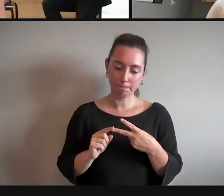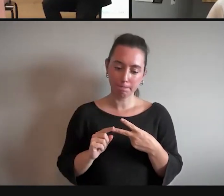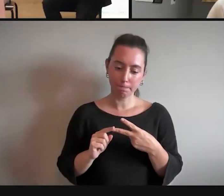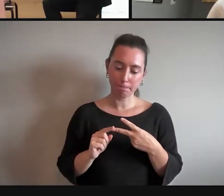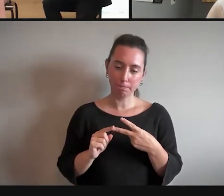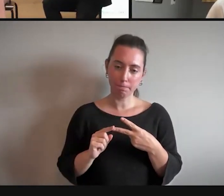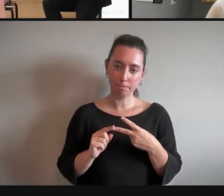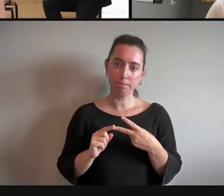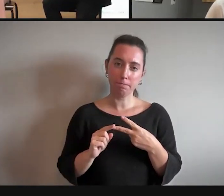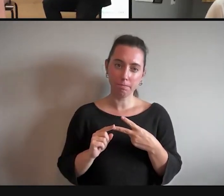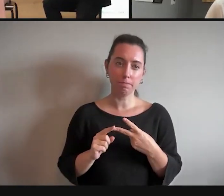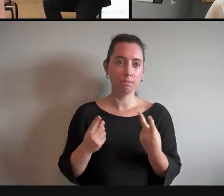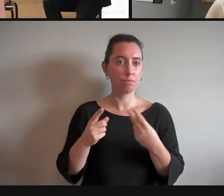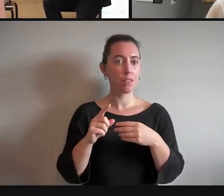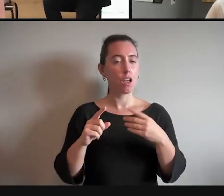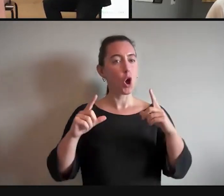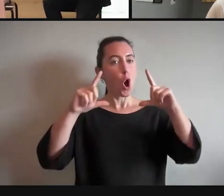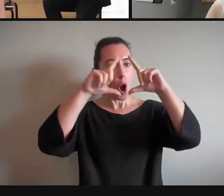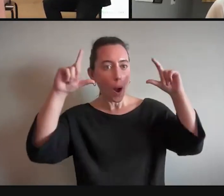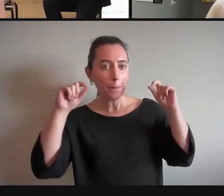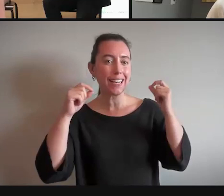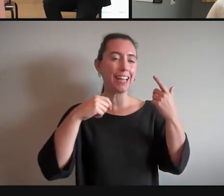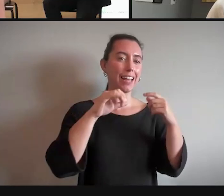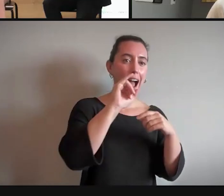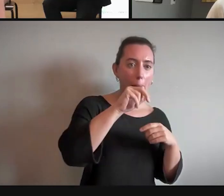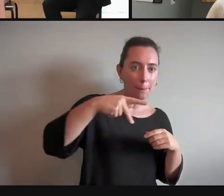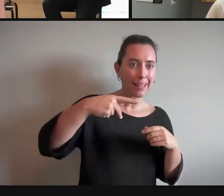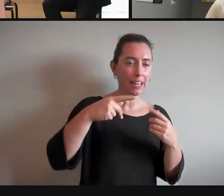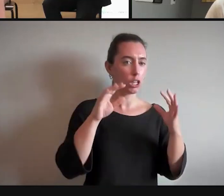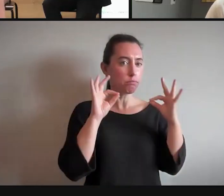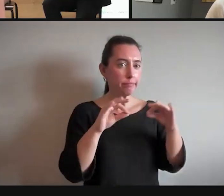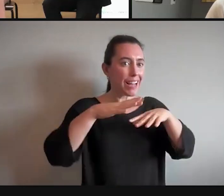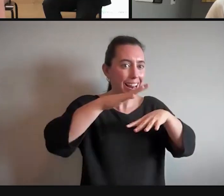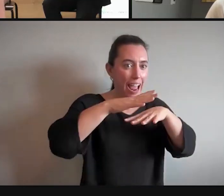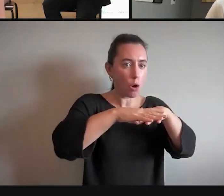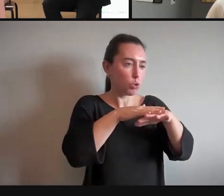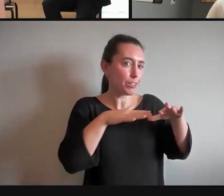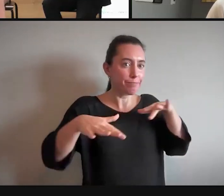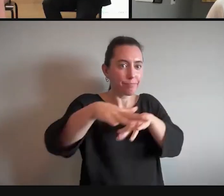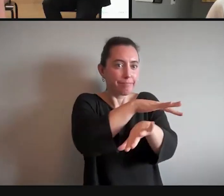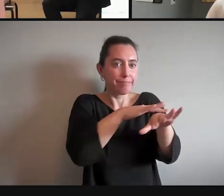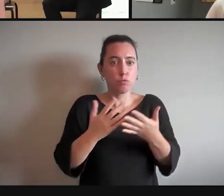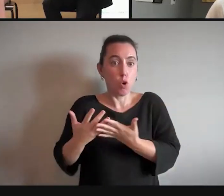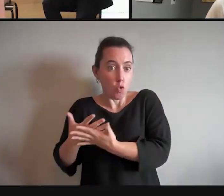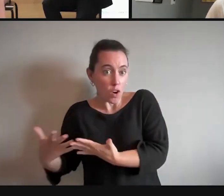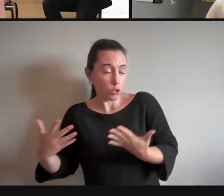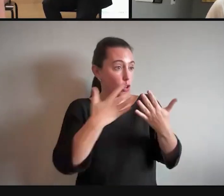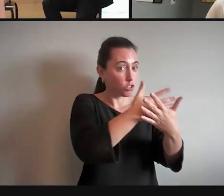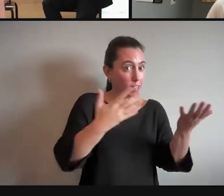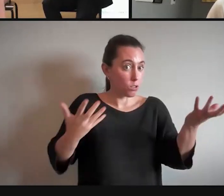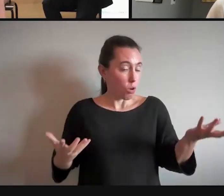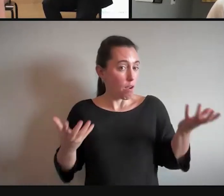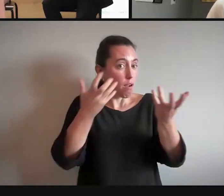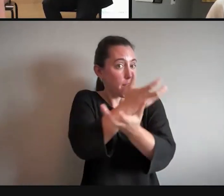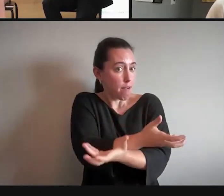fruitful cooperation with the organization, where we can share our resources and we can benefit from the